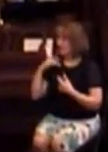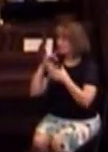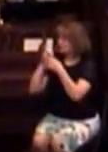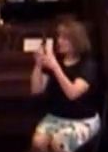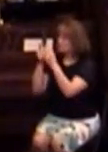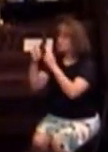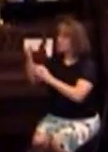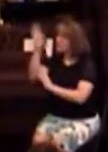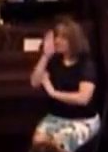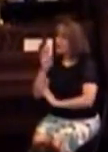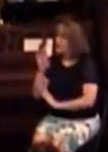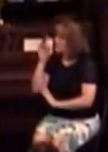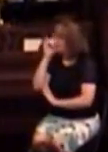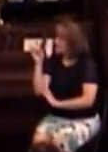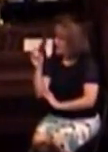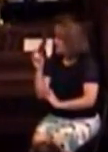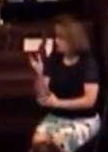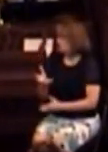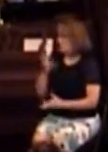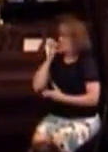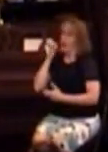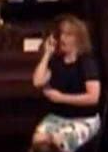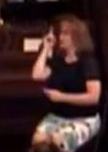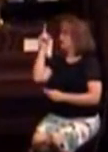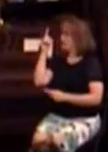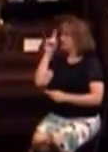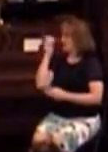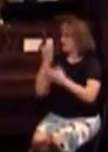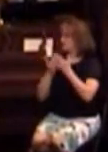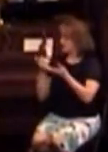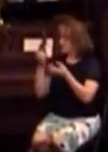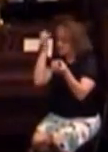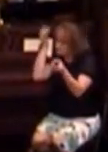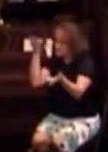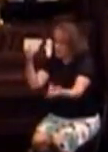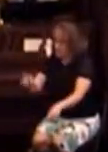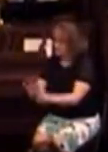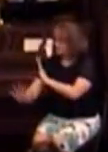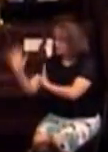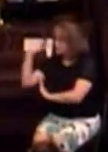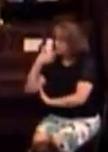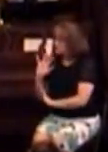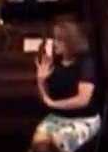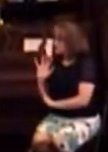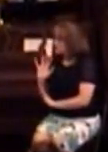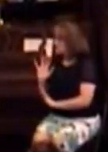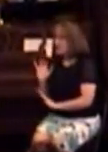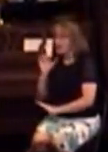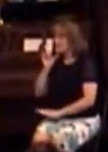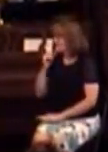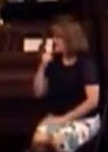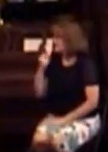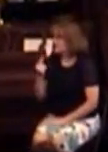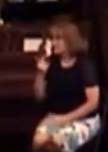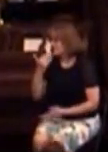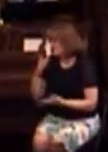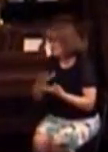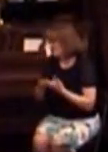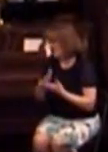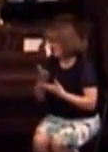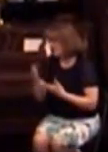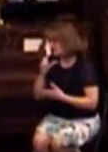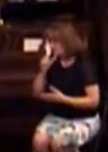at him because of something rotten that happened in your past. And I'm not downplaying the rottenness or the cruelty of